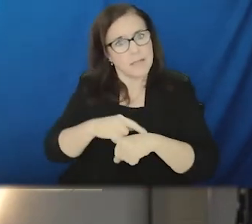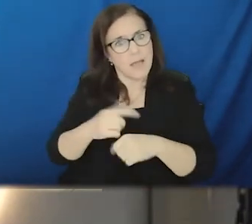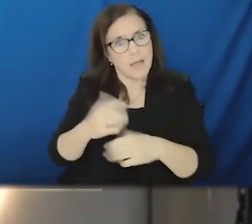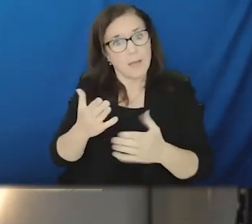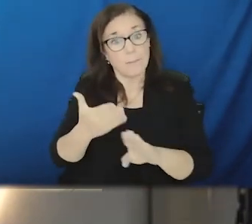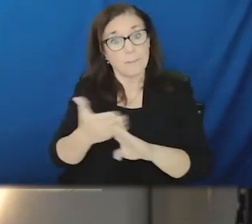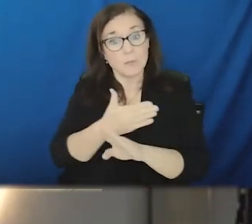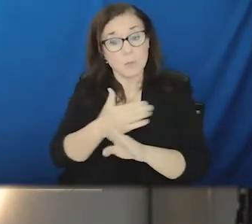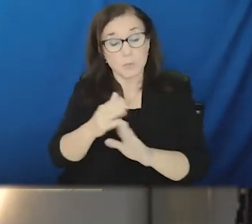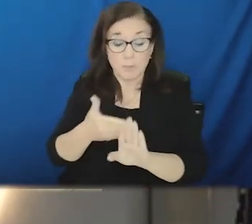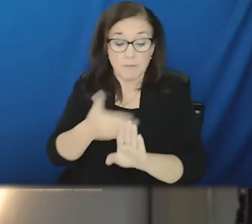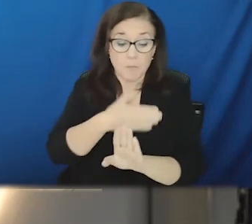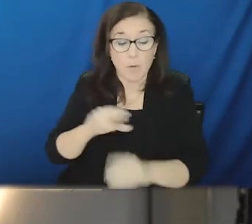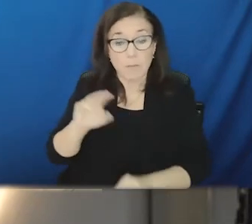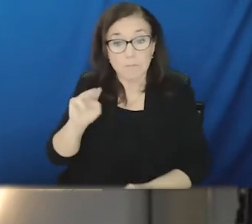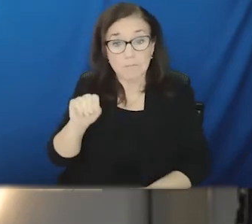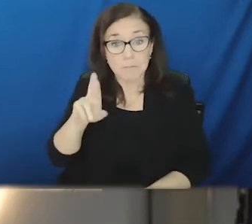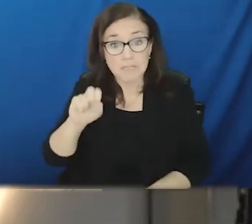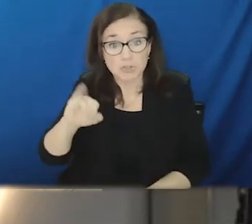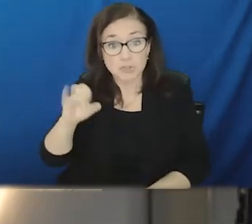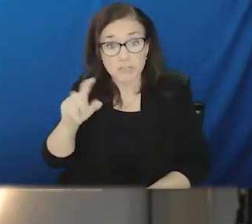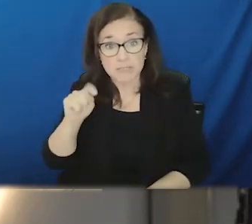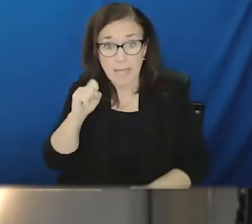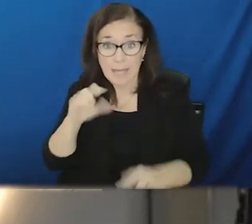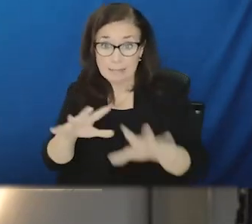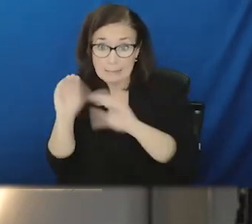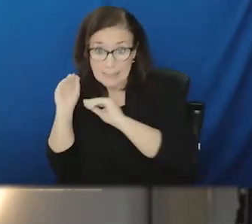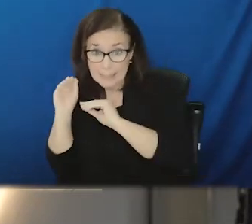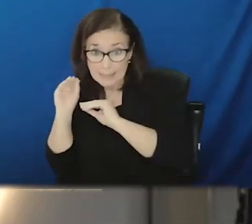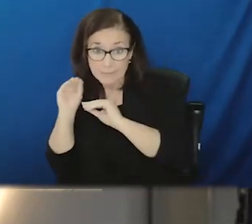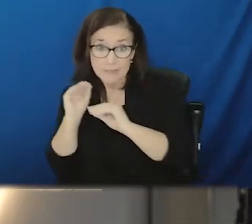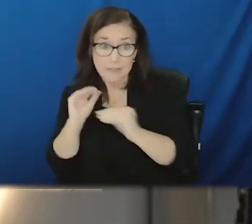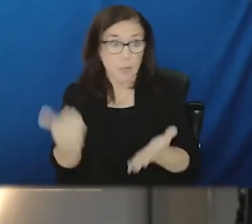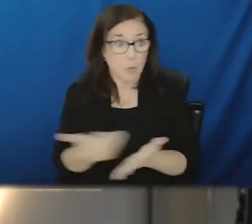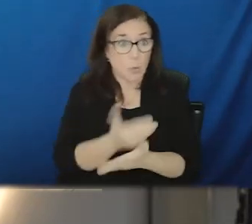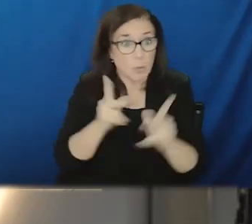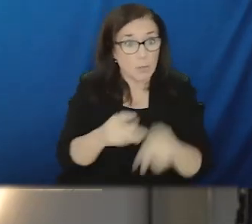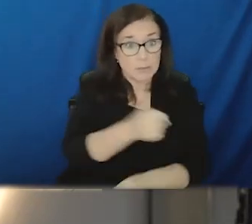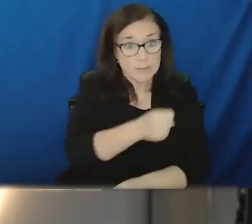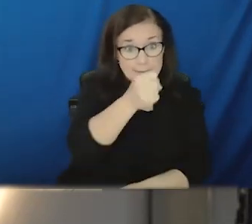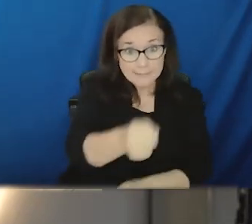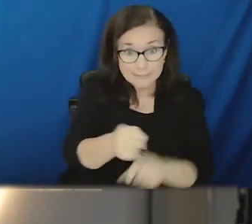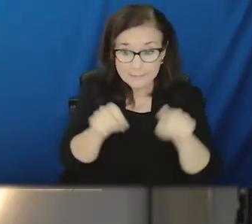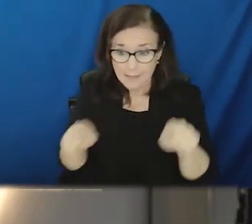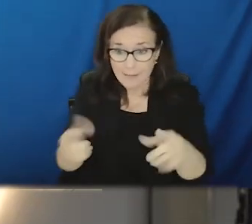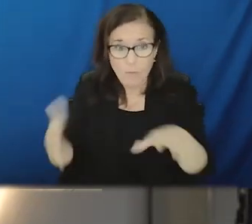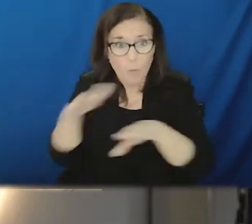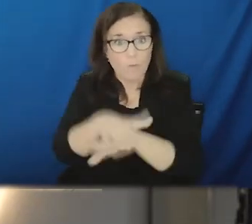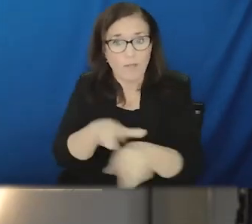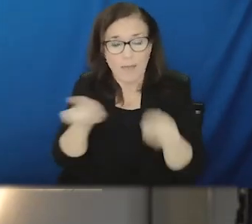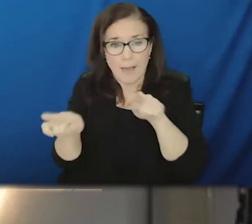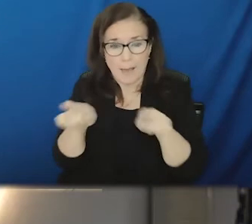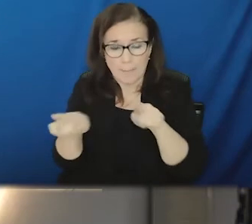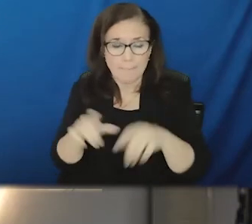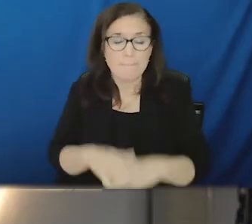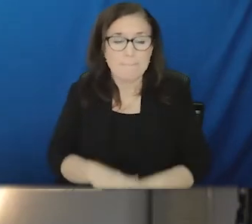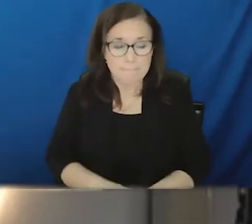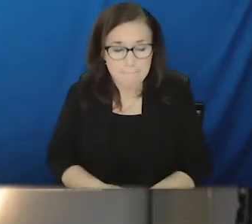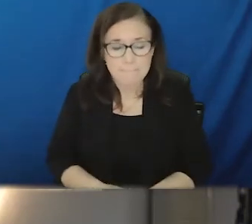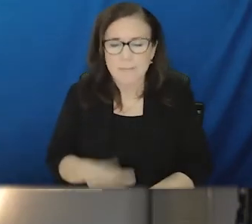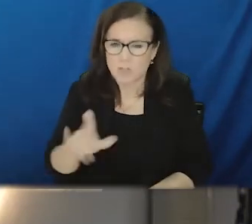selected. So I like to ask Ms. Connolly, if you can just give us a little bit of a brief summary of